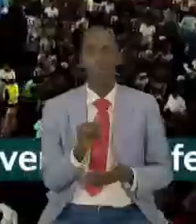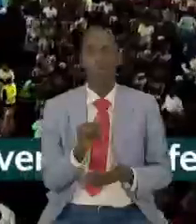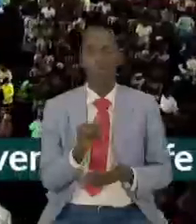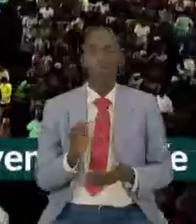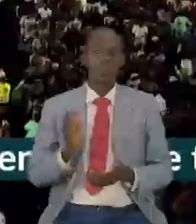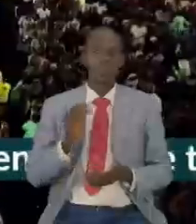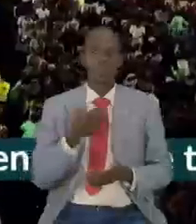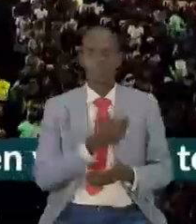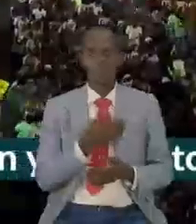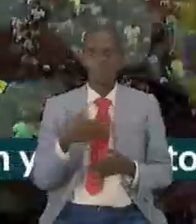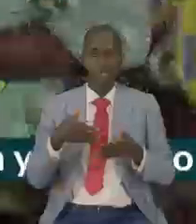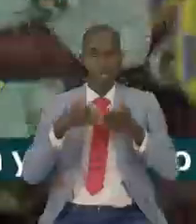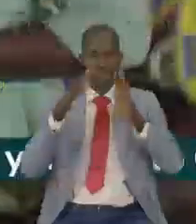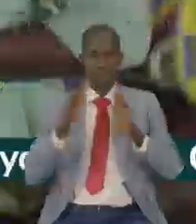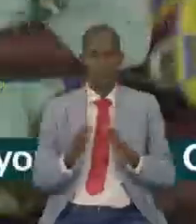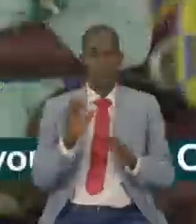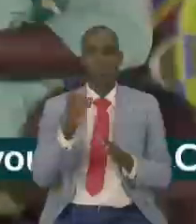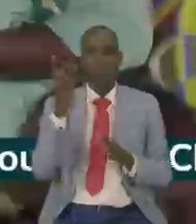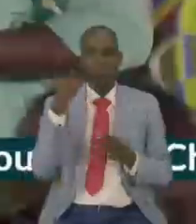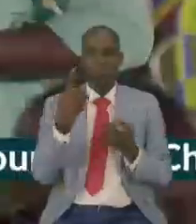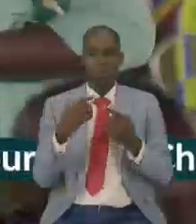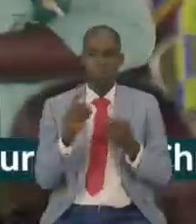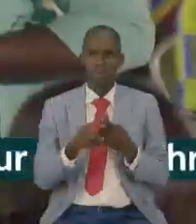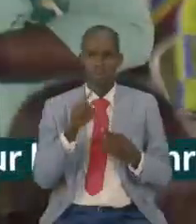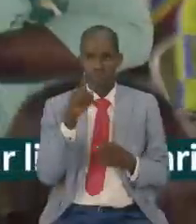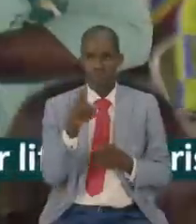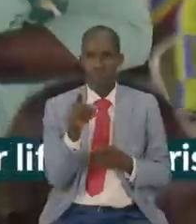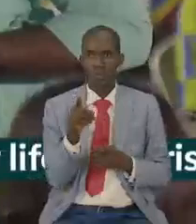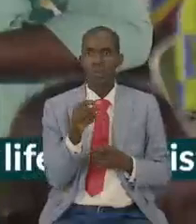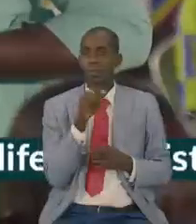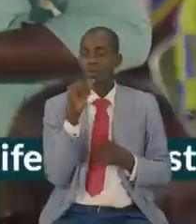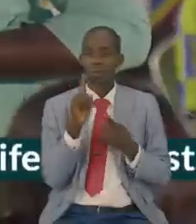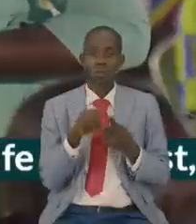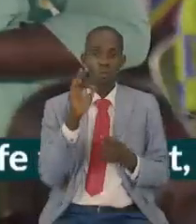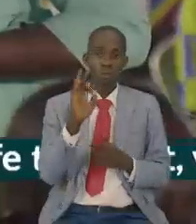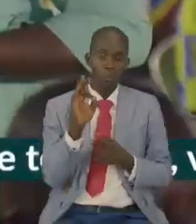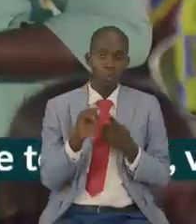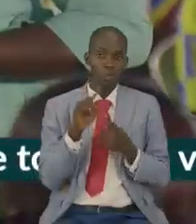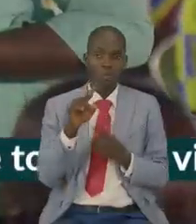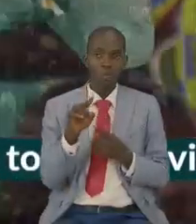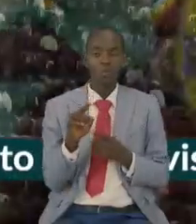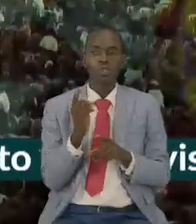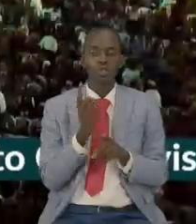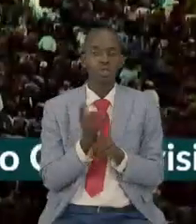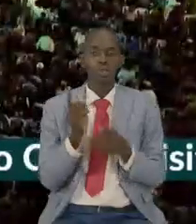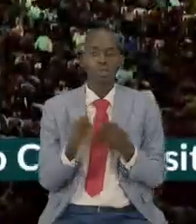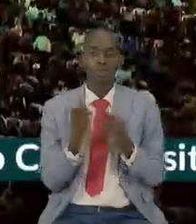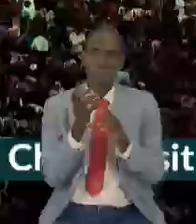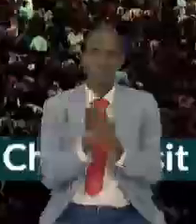preach. Don't preach. Just take the names, their phone numbers, their addresses, and that's